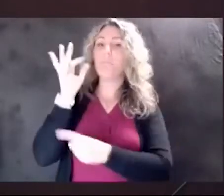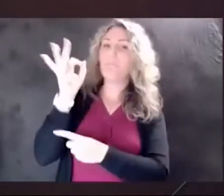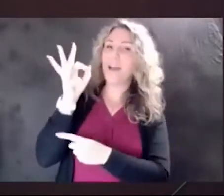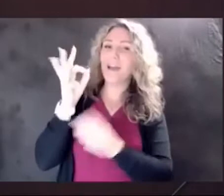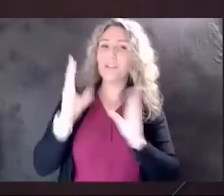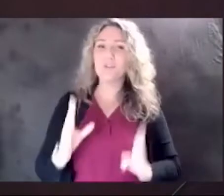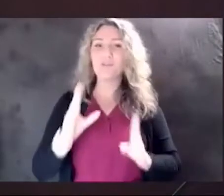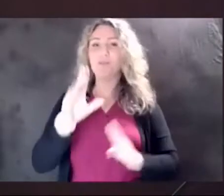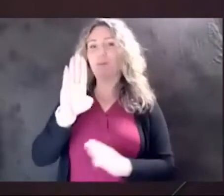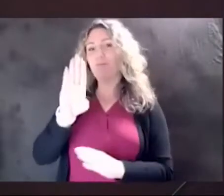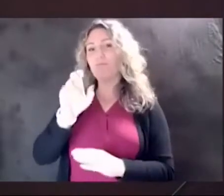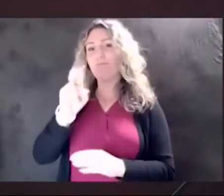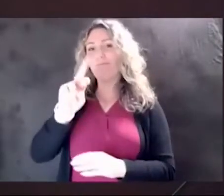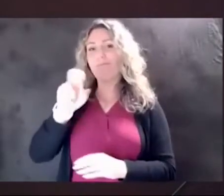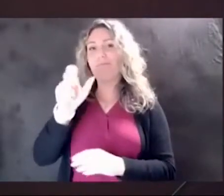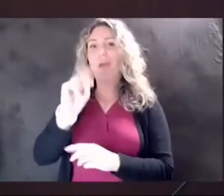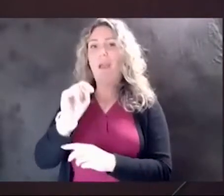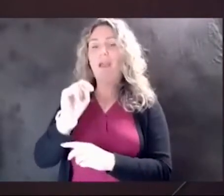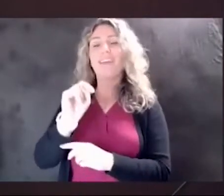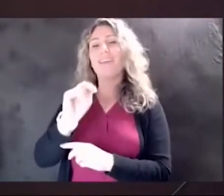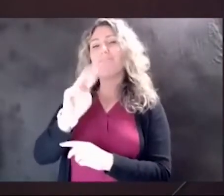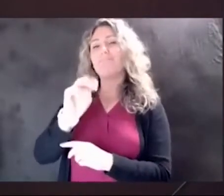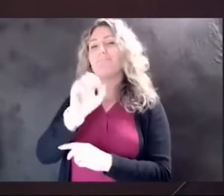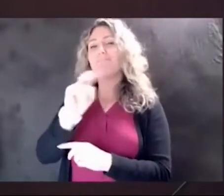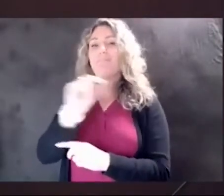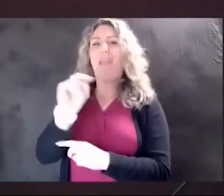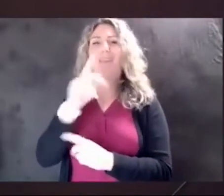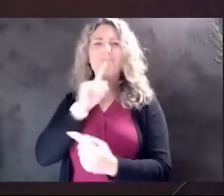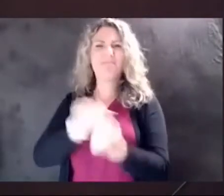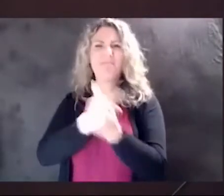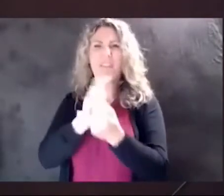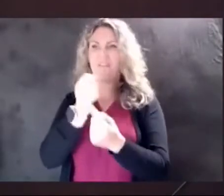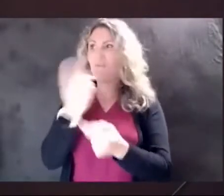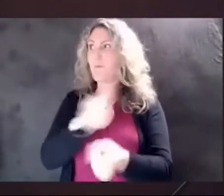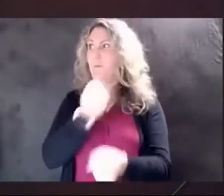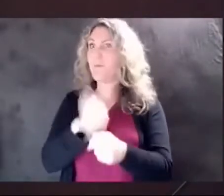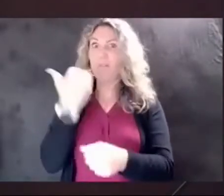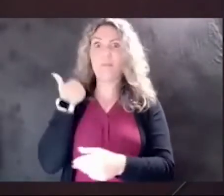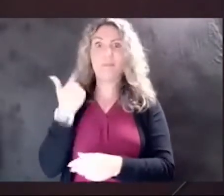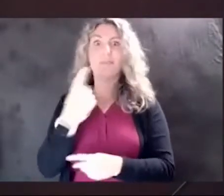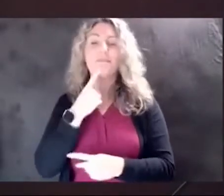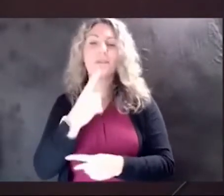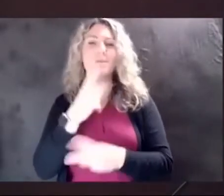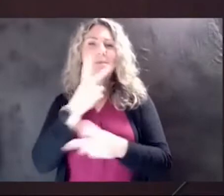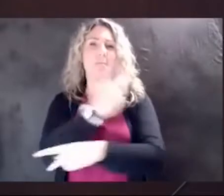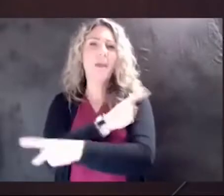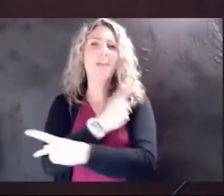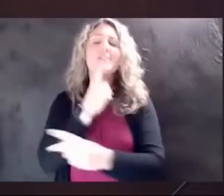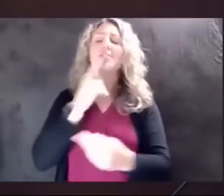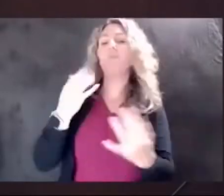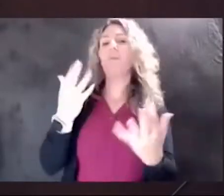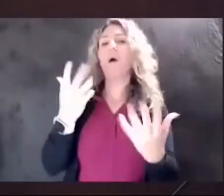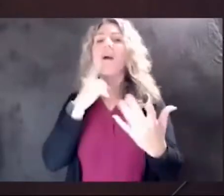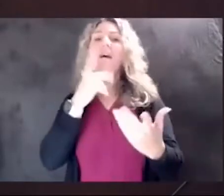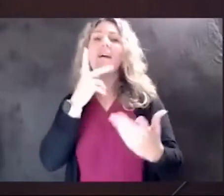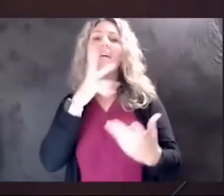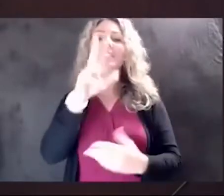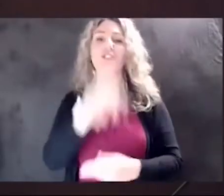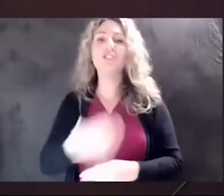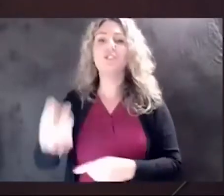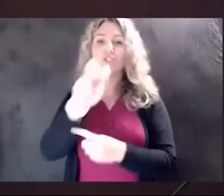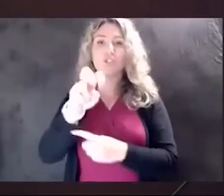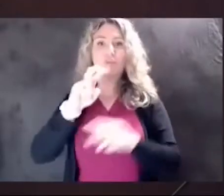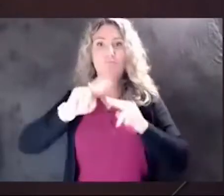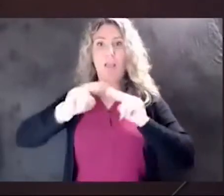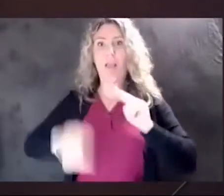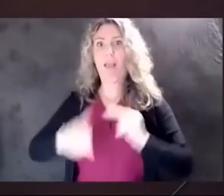When I first met Brian a couple years ago, he was a patient on a weight loss journey to improve his health. He shed 80 pounds all